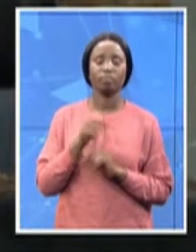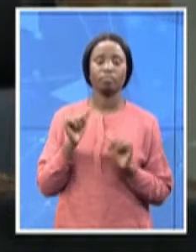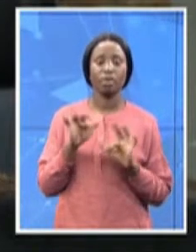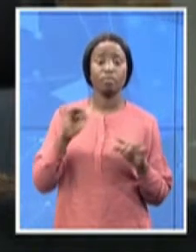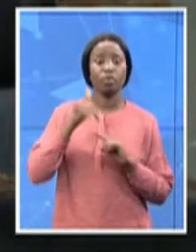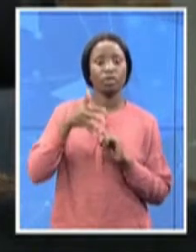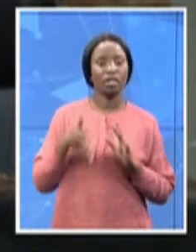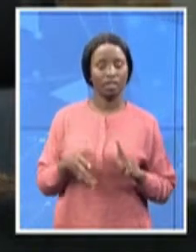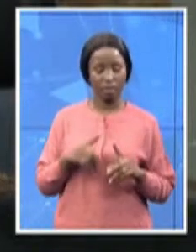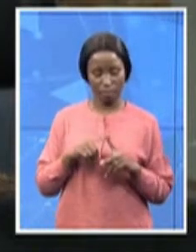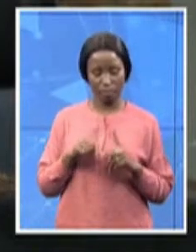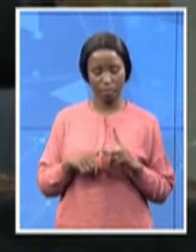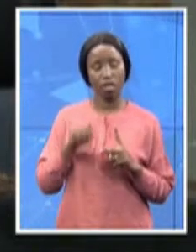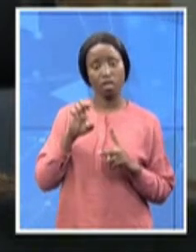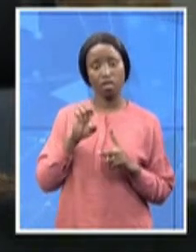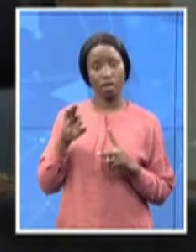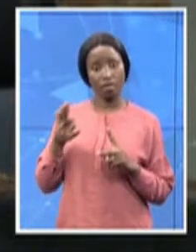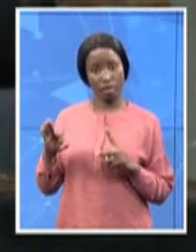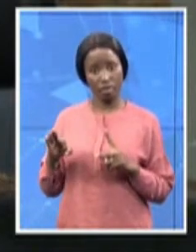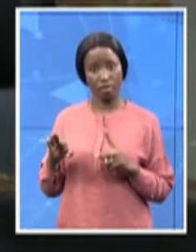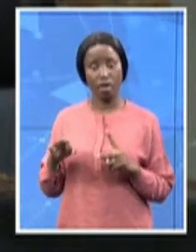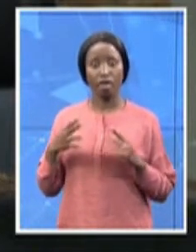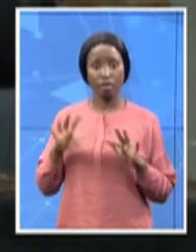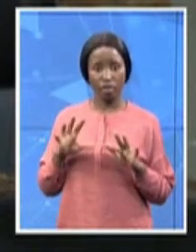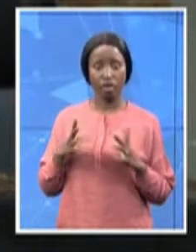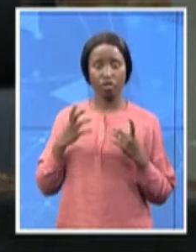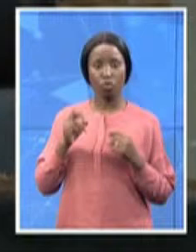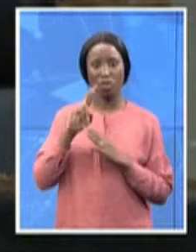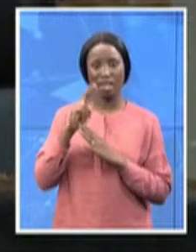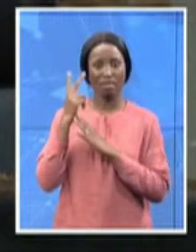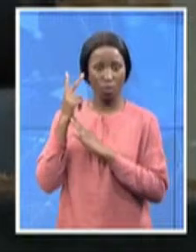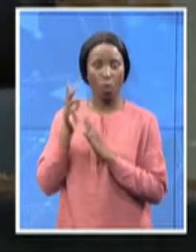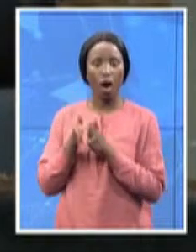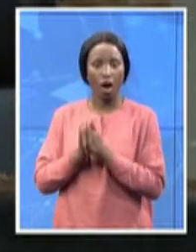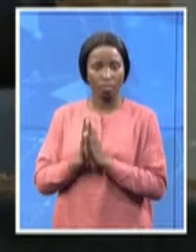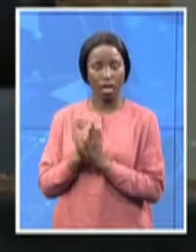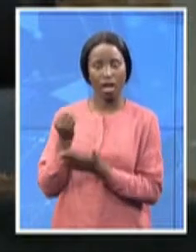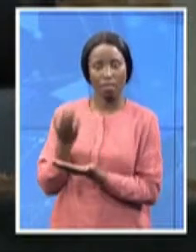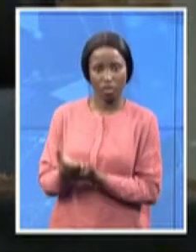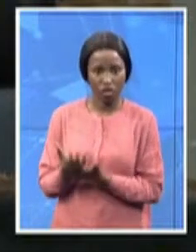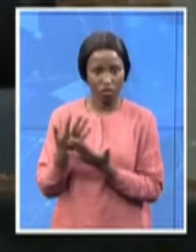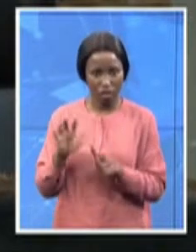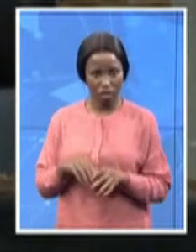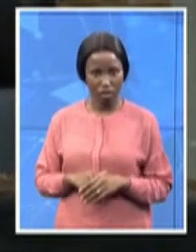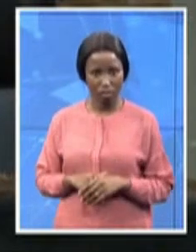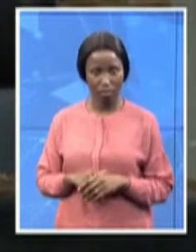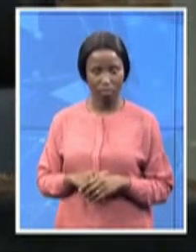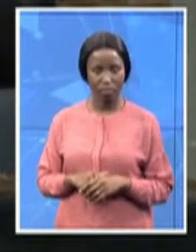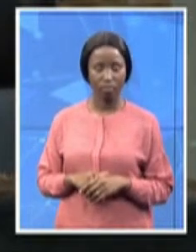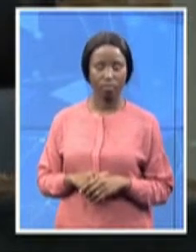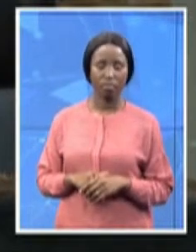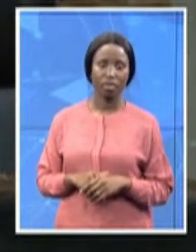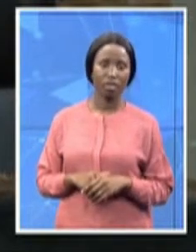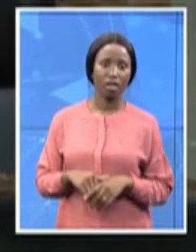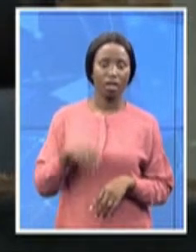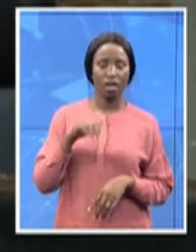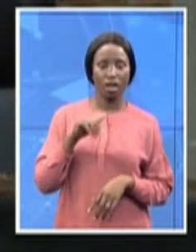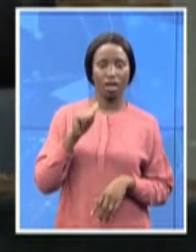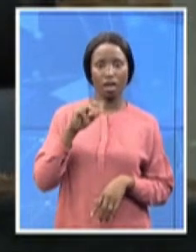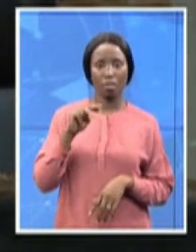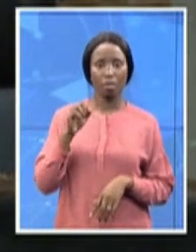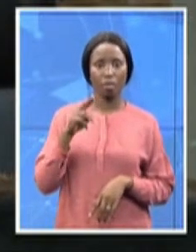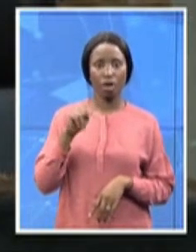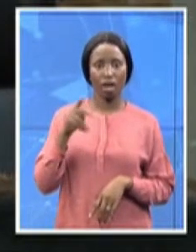review application. Amabungane Center for Investigative Journalism was granted leave to join the